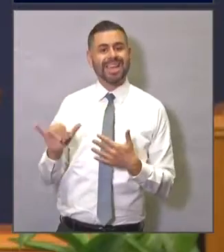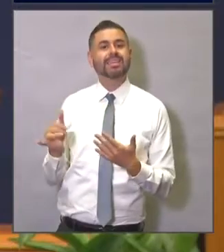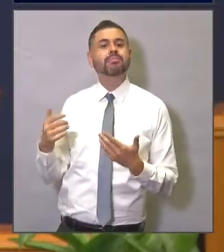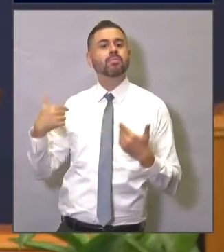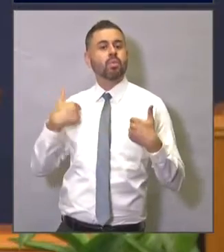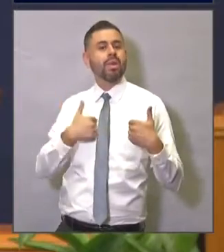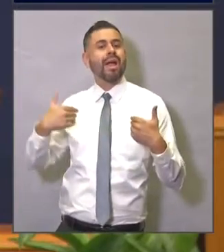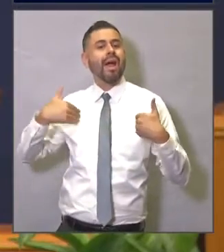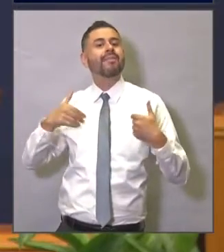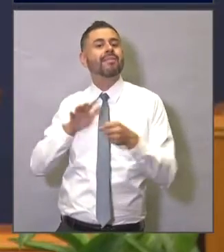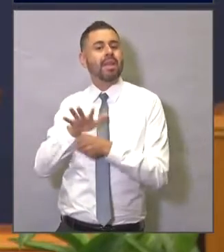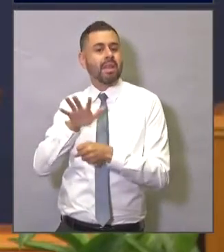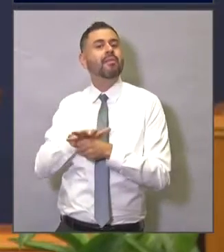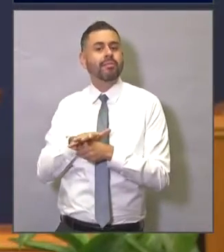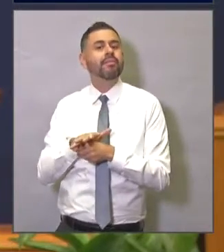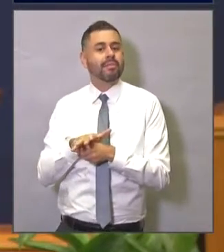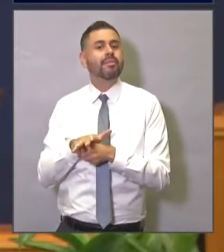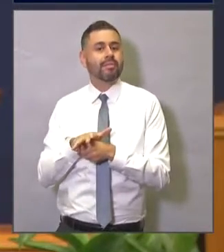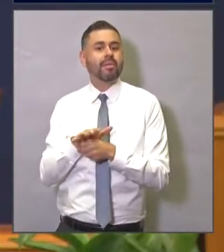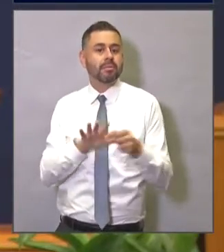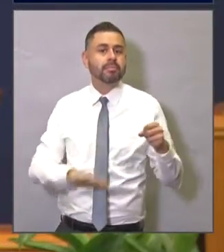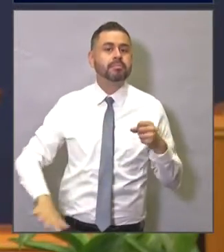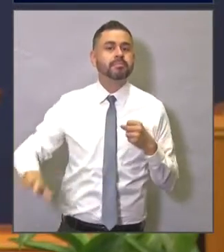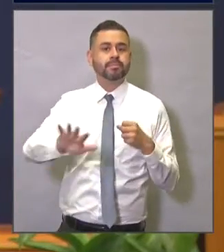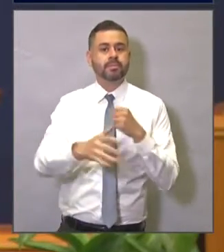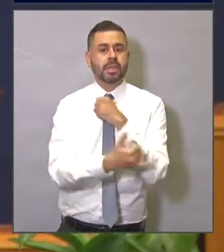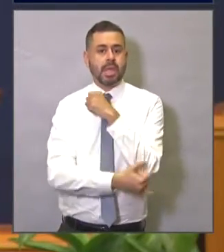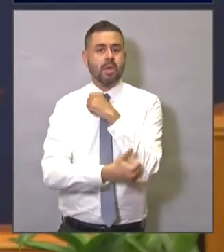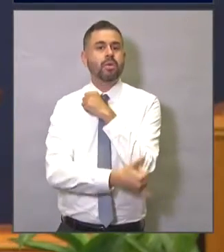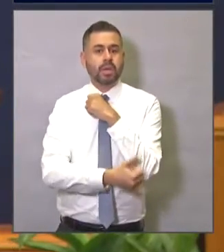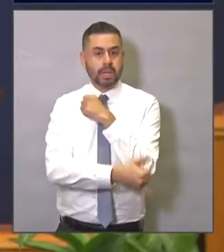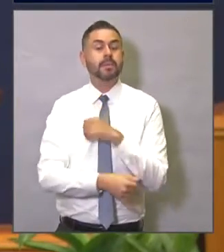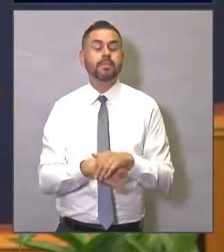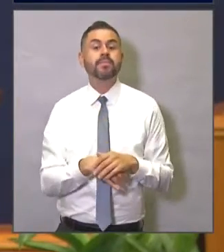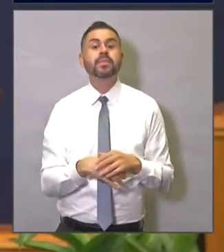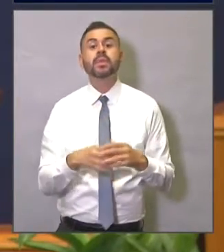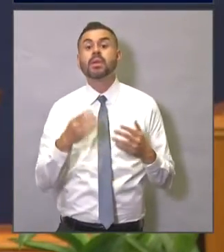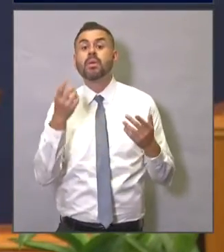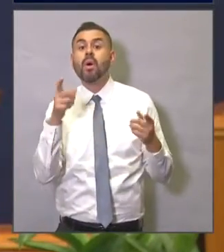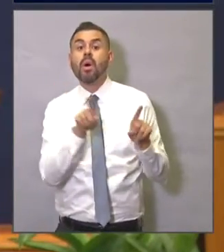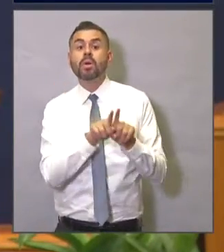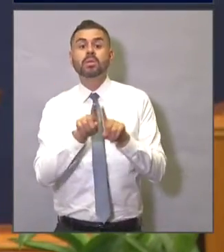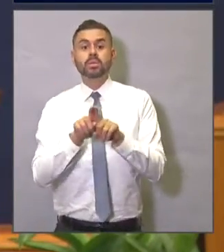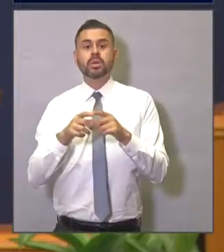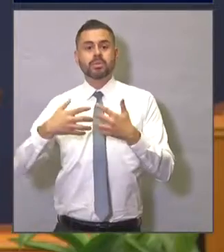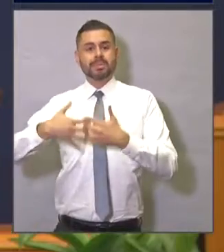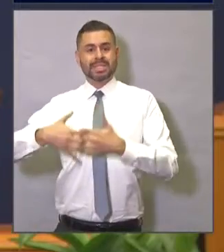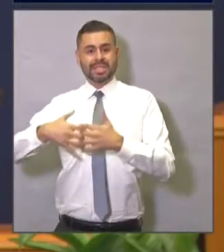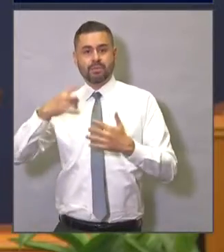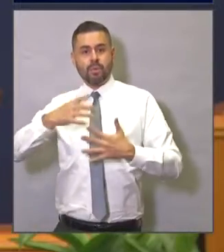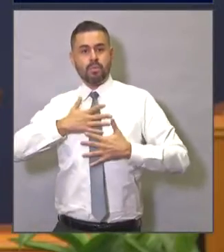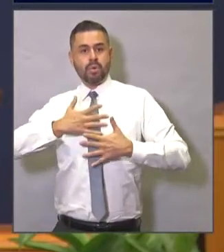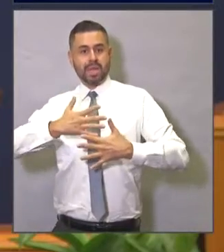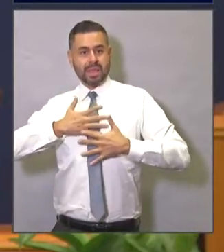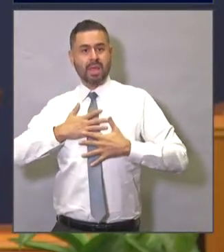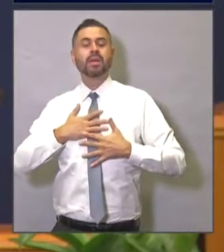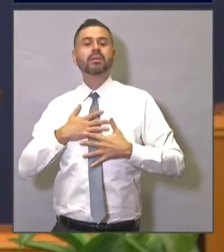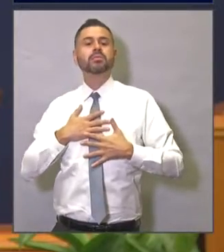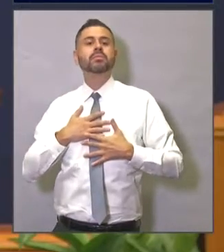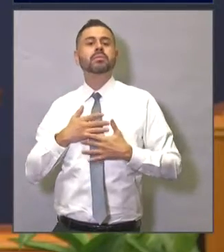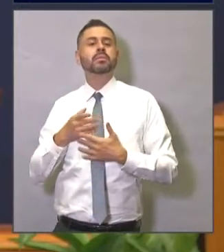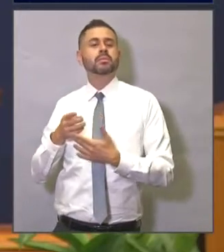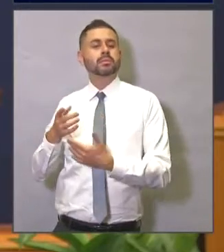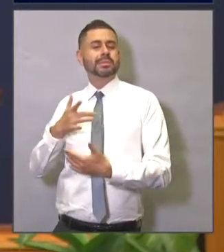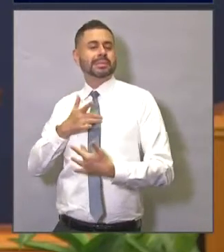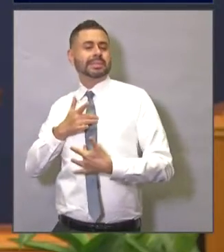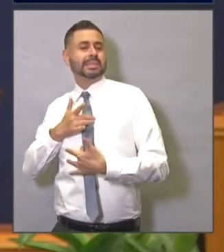lot of ventilator capacity across the county and the state, and also because ventilators are used less frequently in the care of patients with